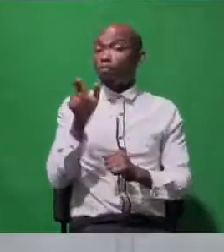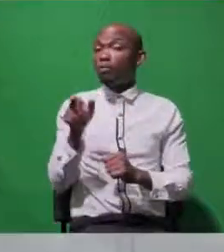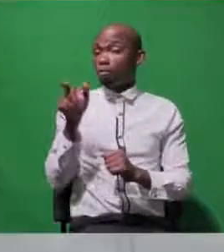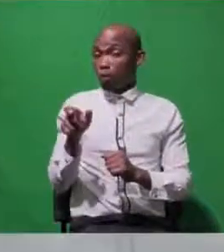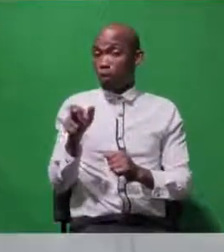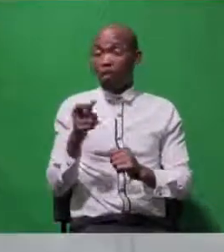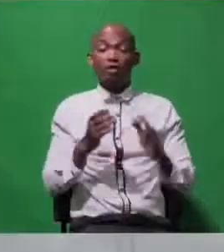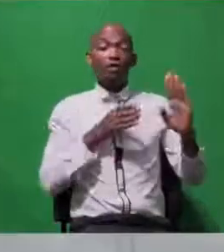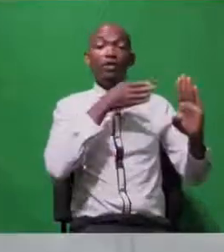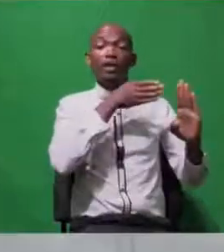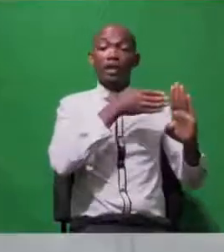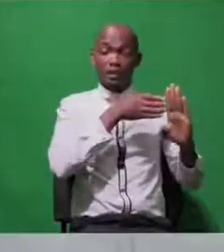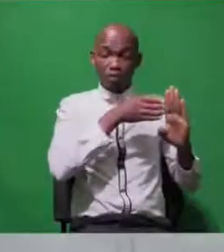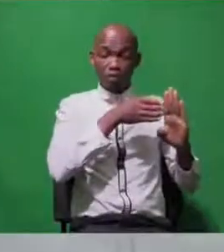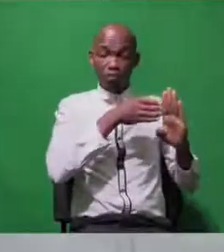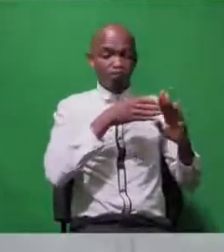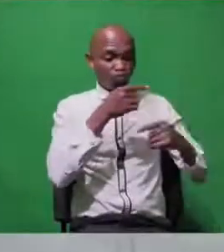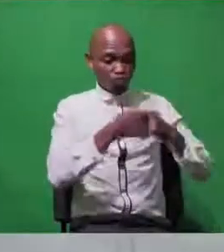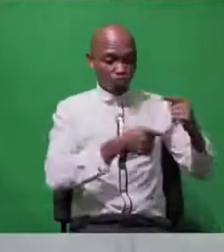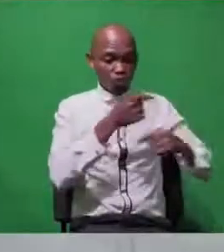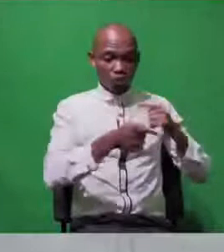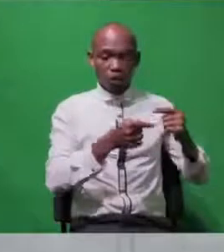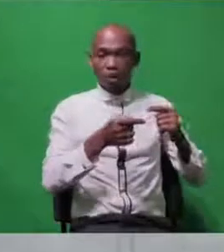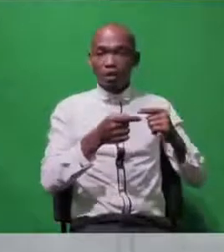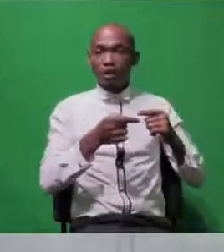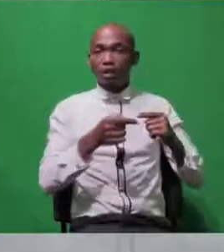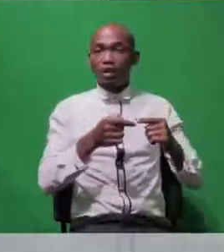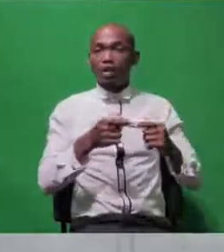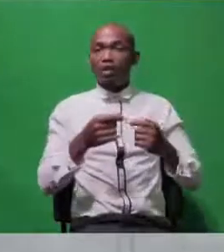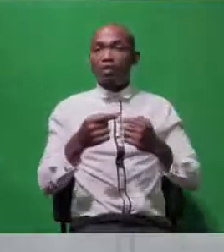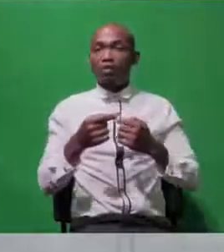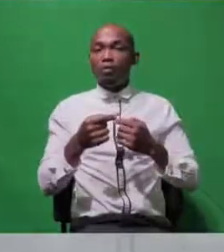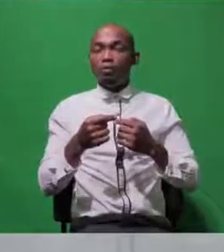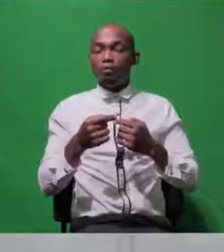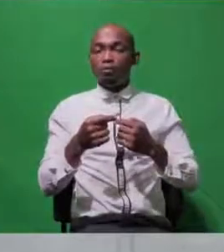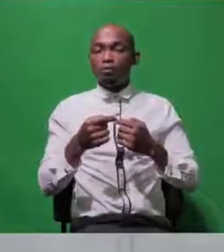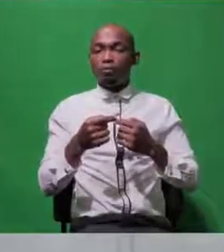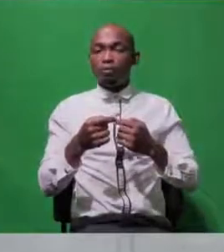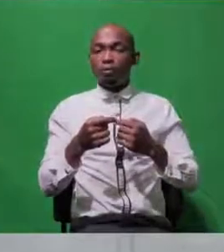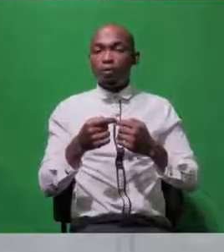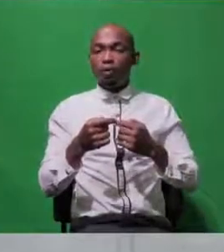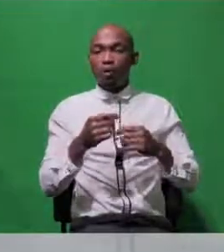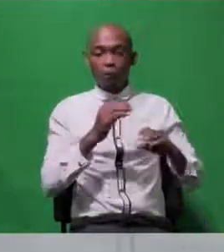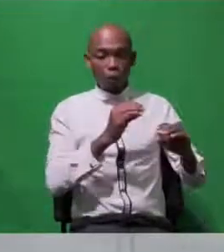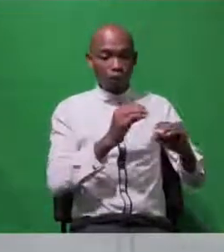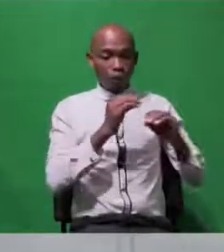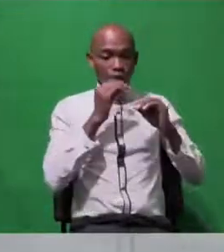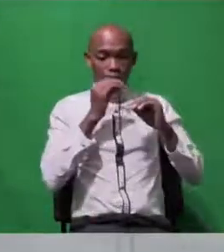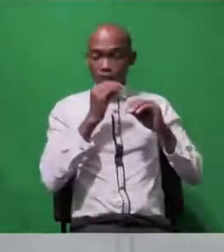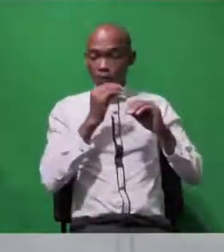Purposely to accelerate exploitation and improve the